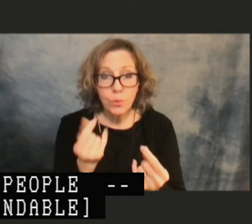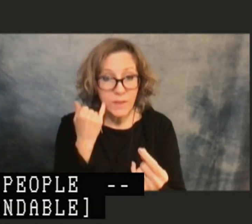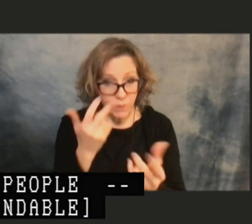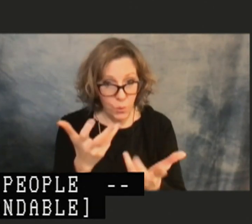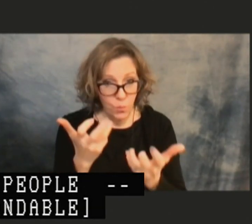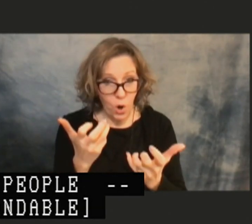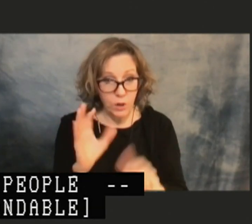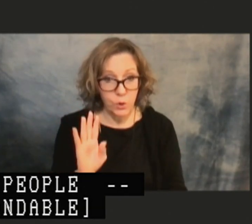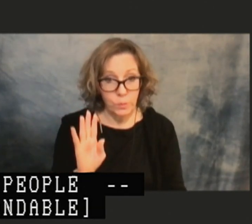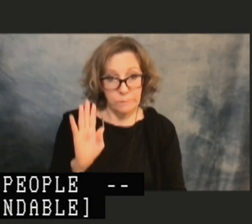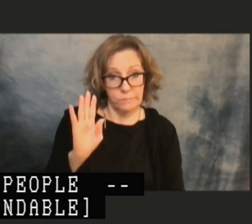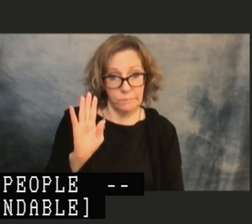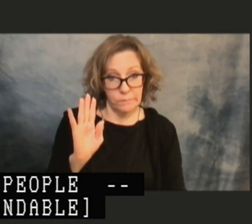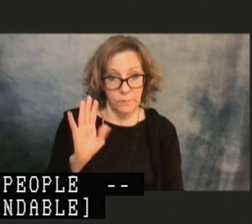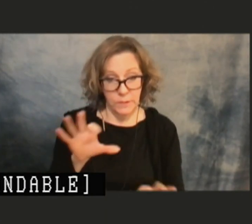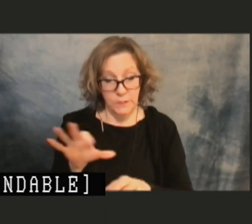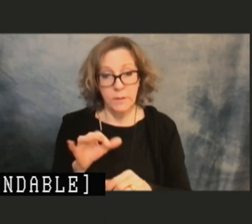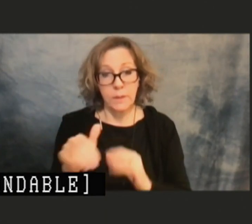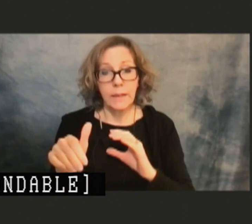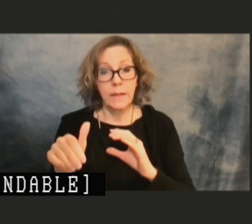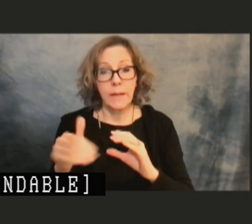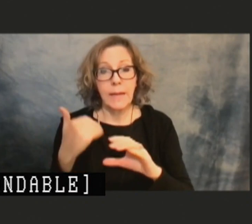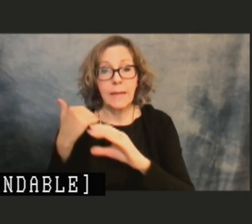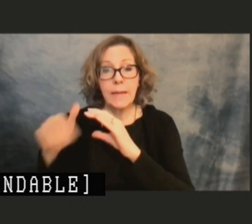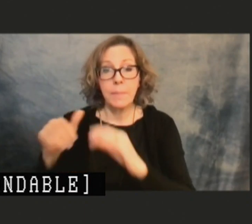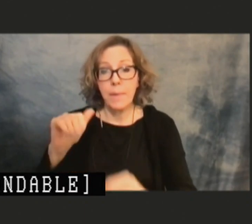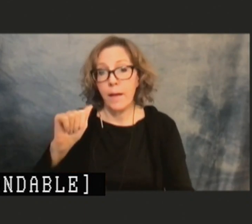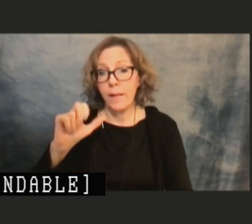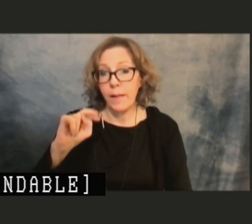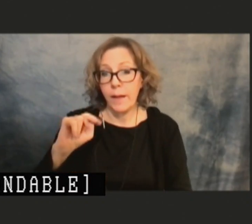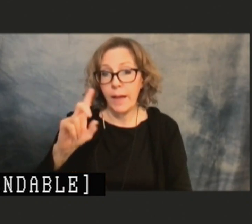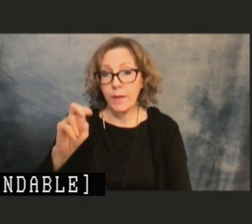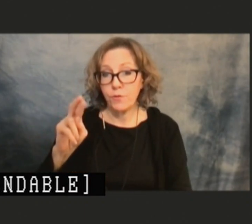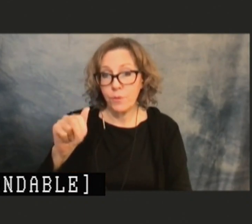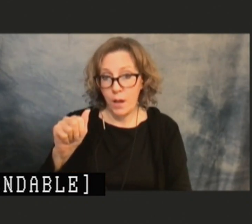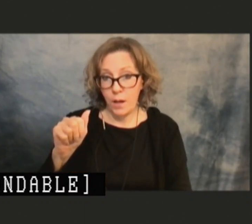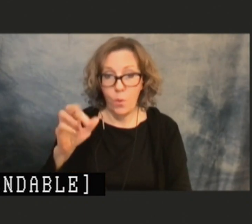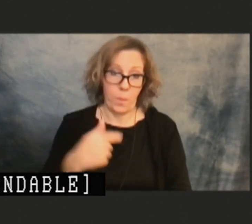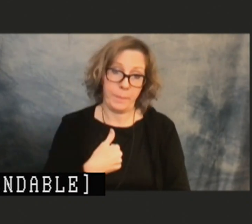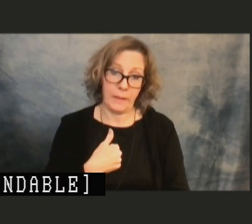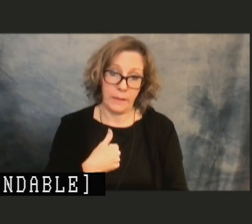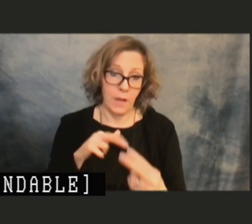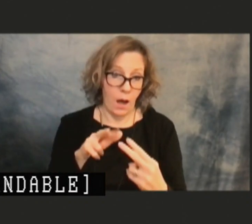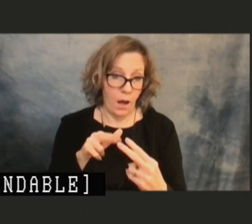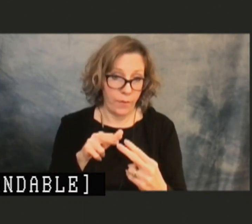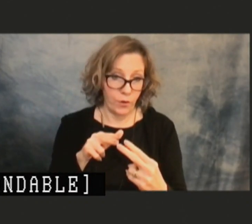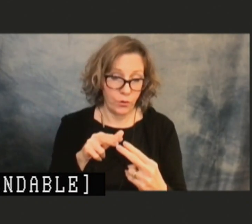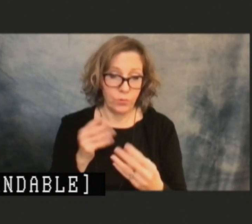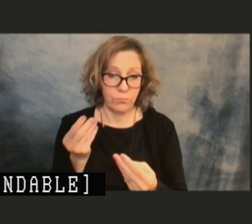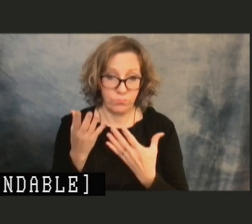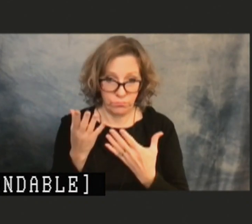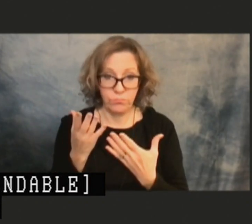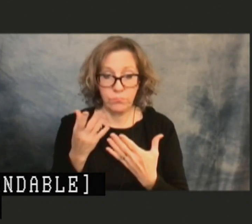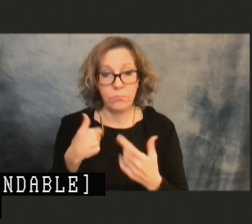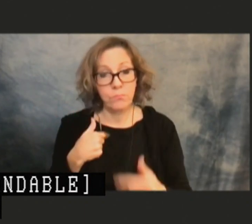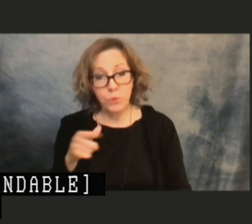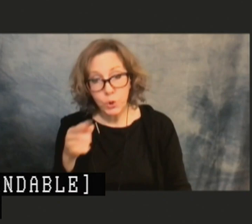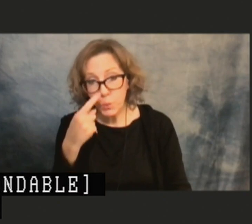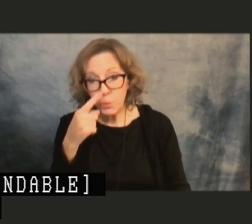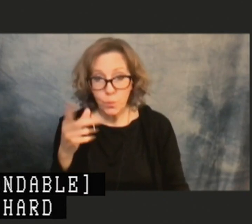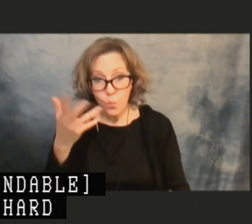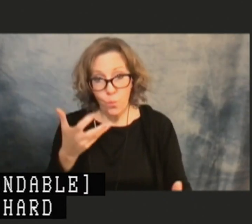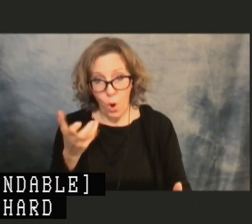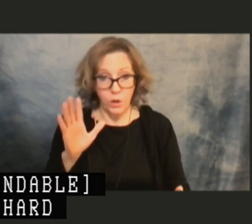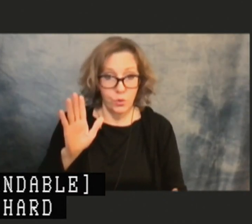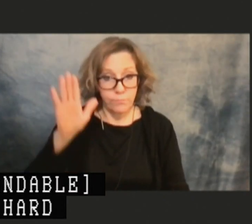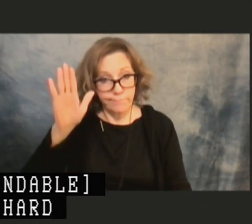do it, is email Andrea or myself and let us know that you want to